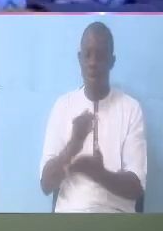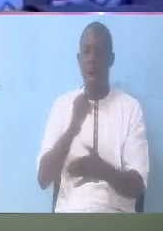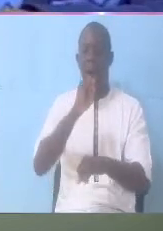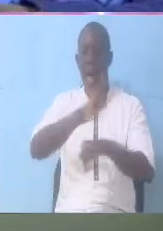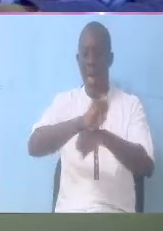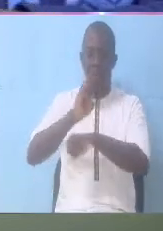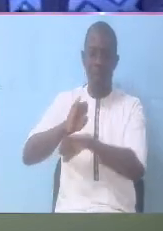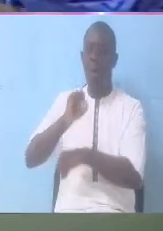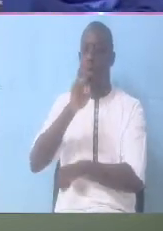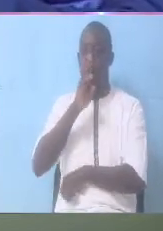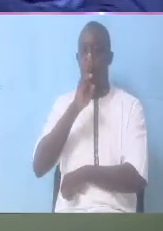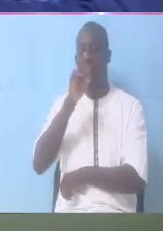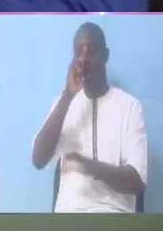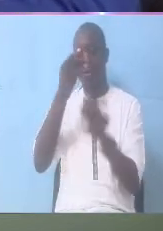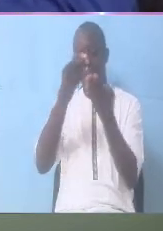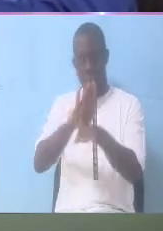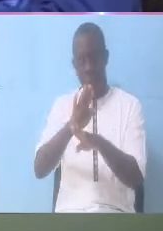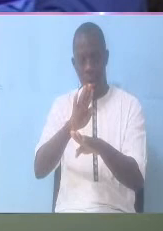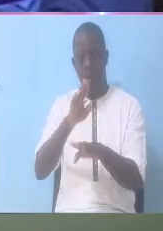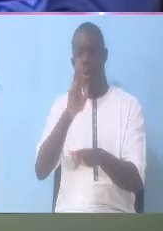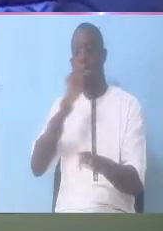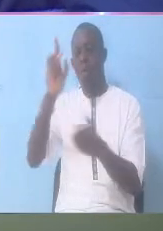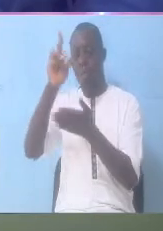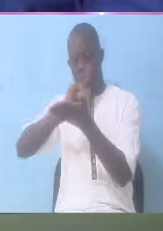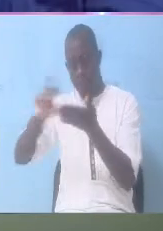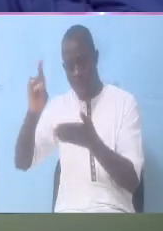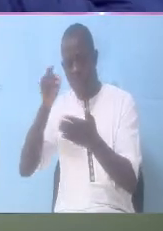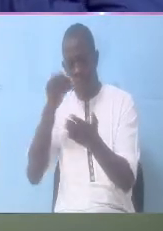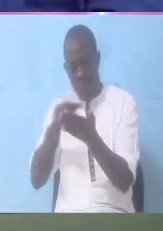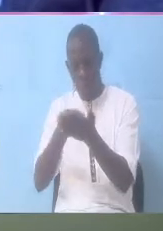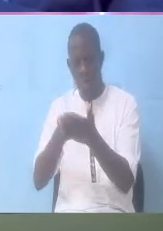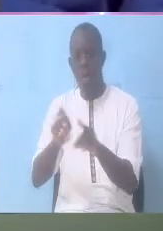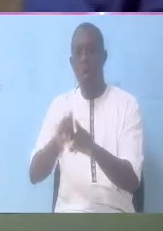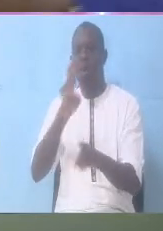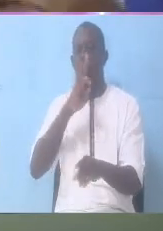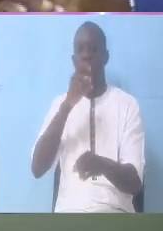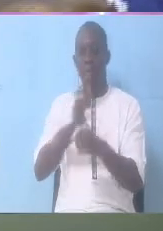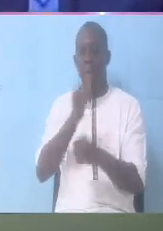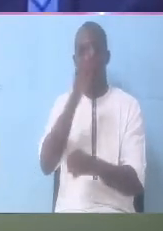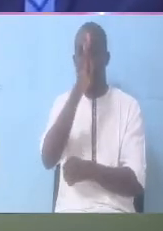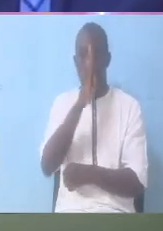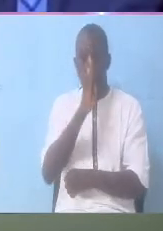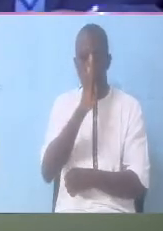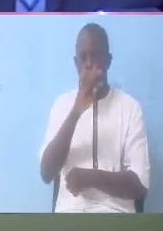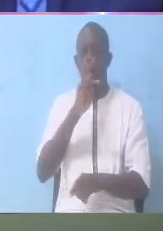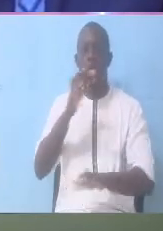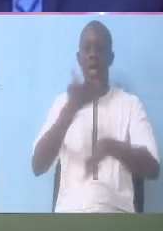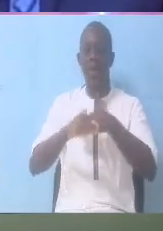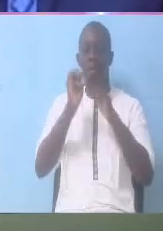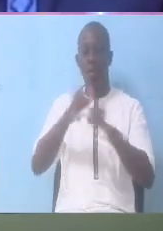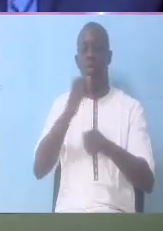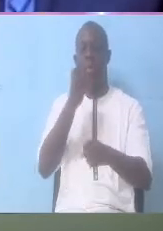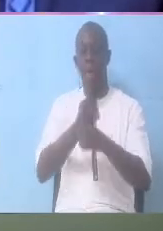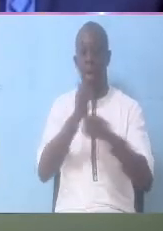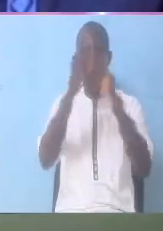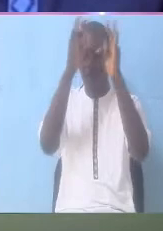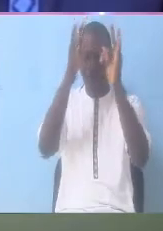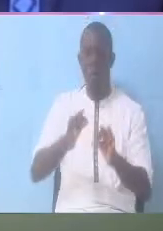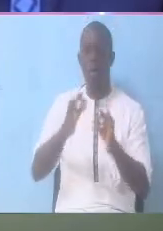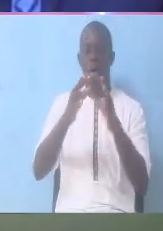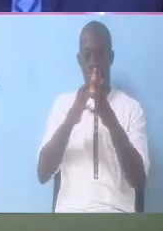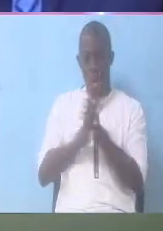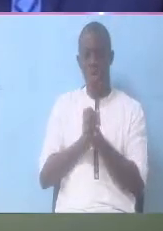to provide funding, whose mouths were to be zipped, and those who were never to come to a coalition? What I do know is, like,